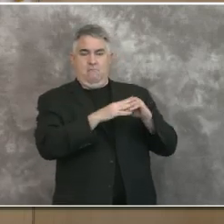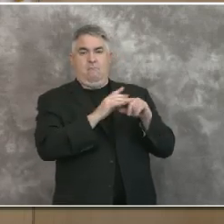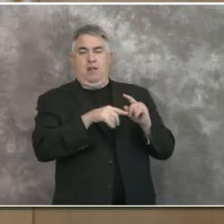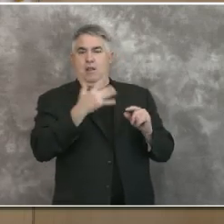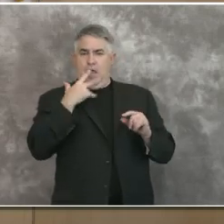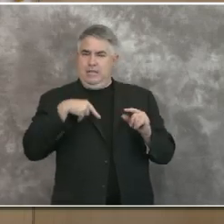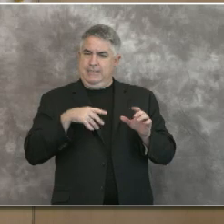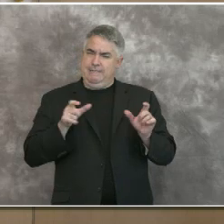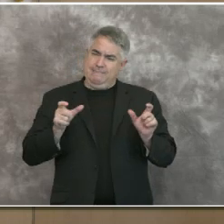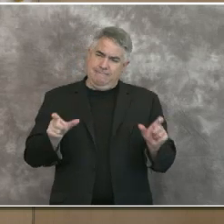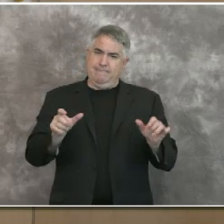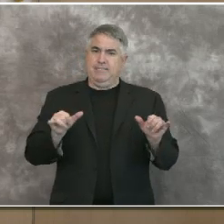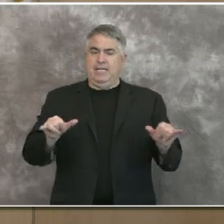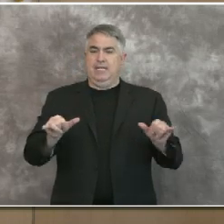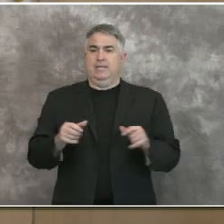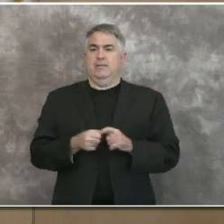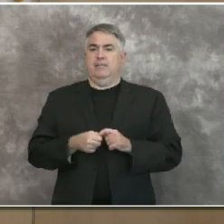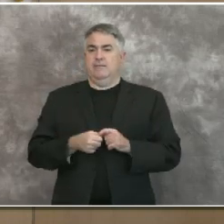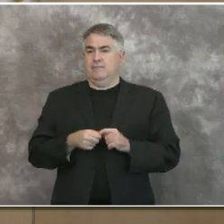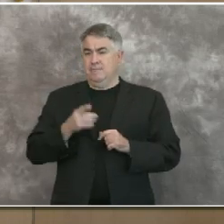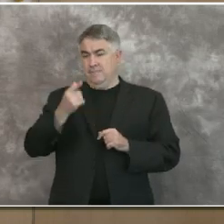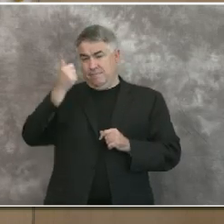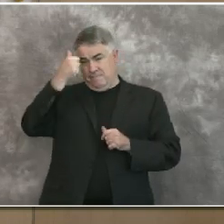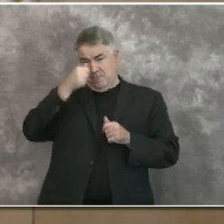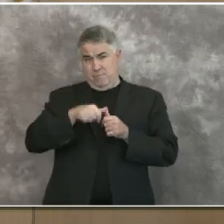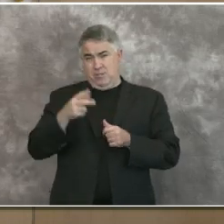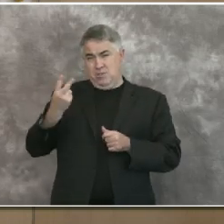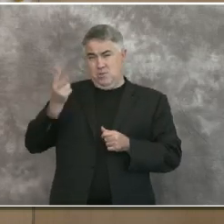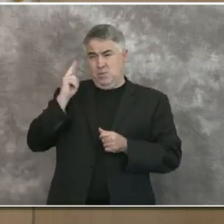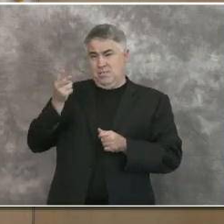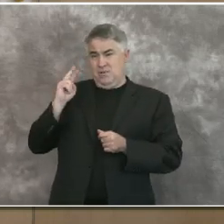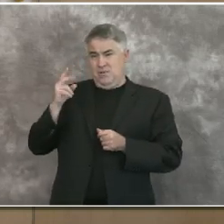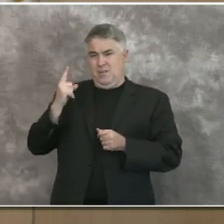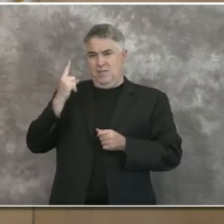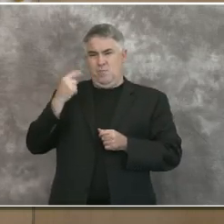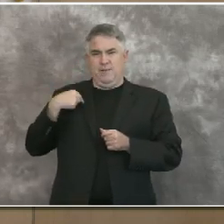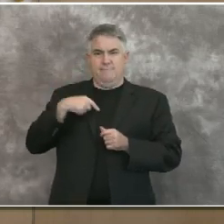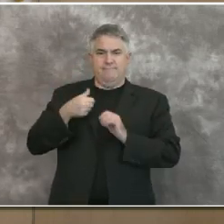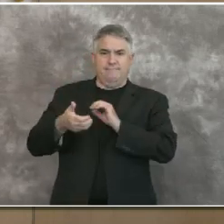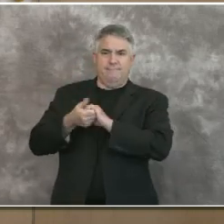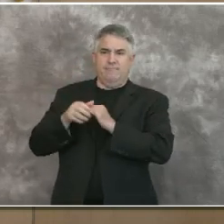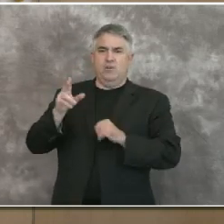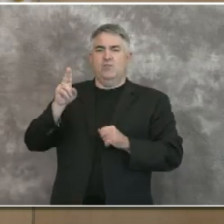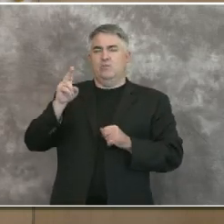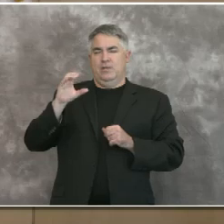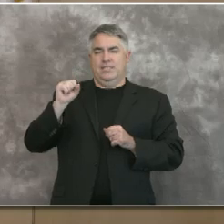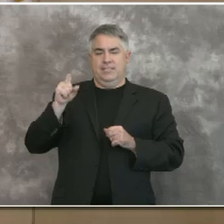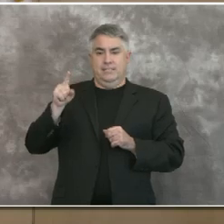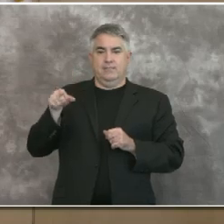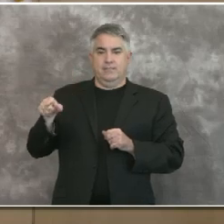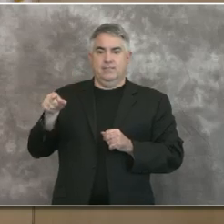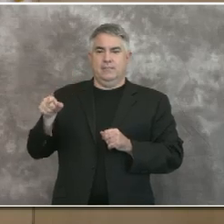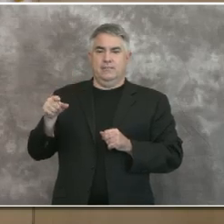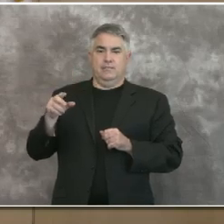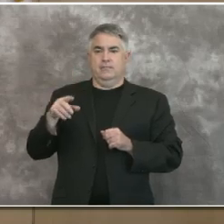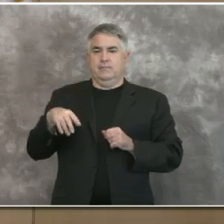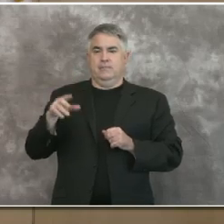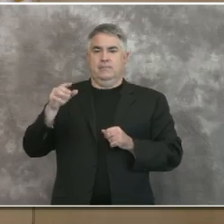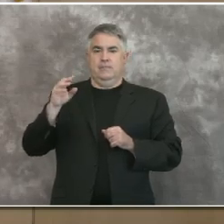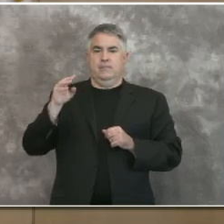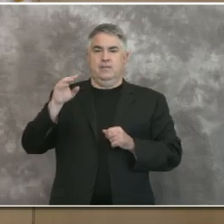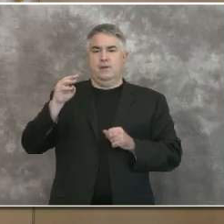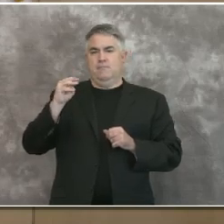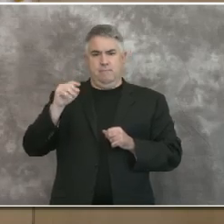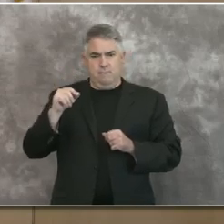of you may recall, 2 weeks ago, one of our partners at UCSD, Dr. Natasha Martin, presented how